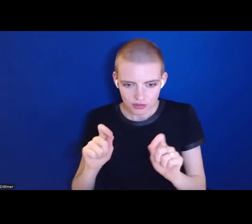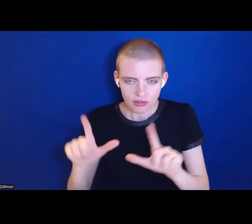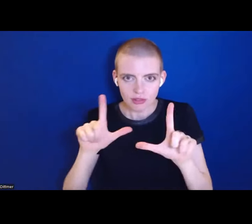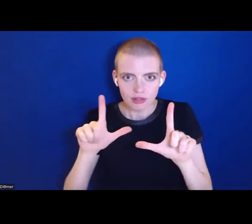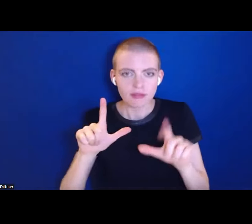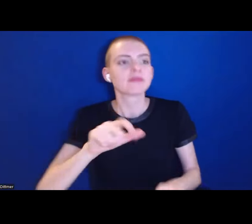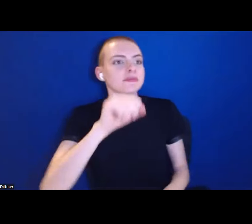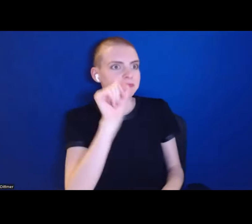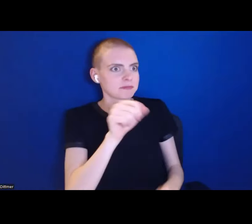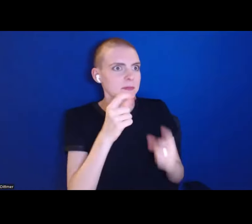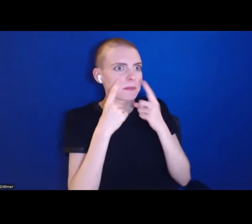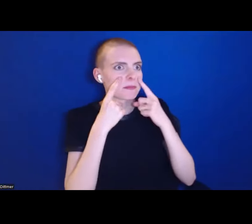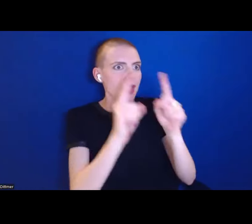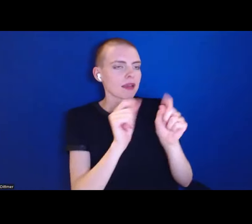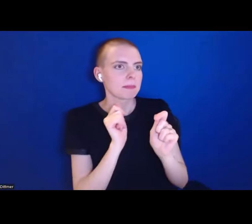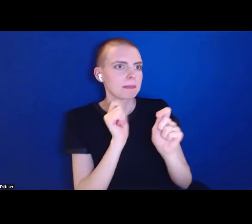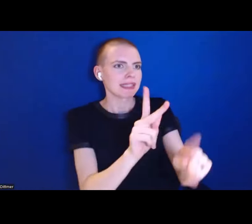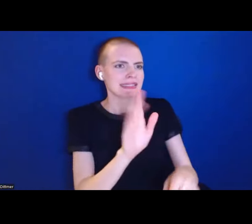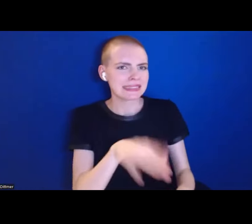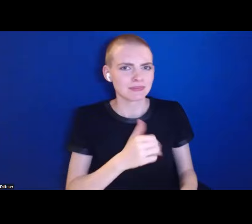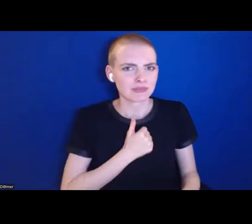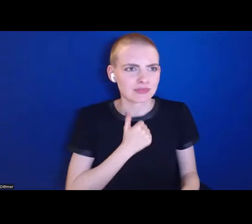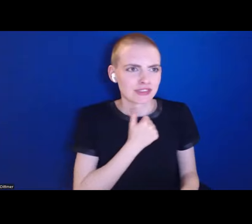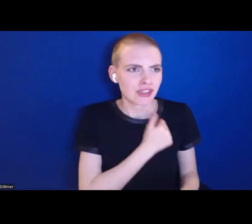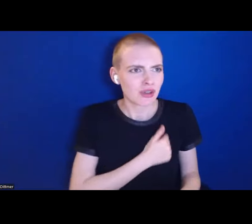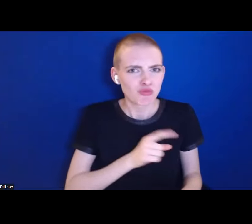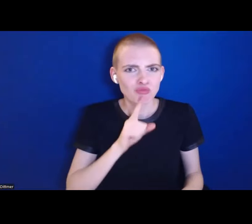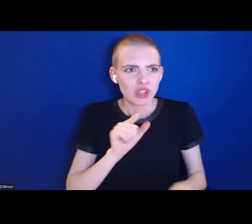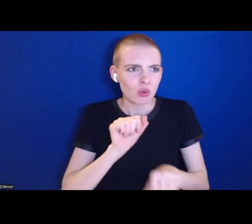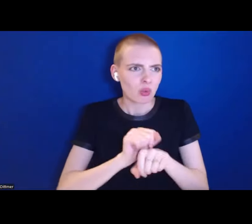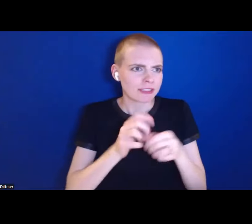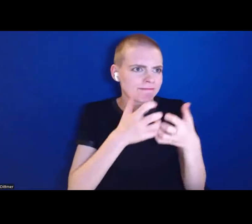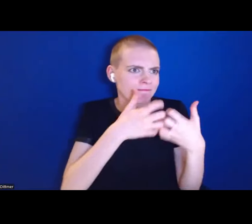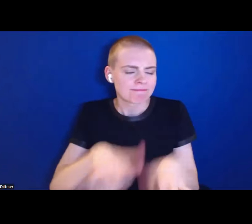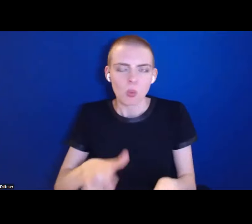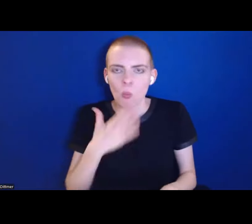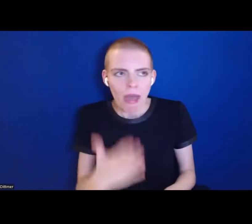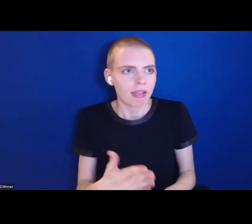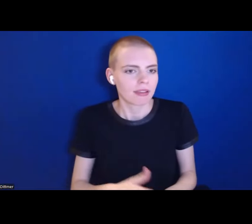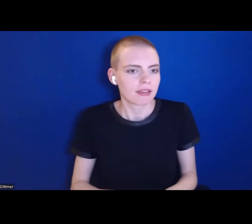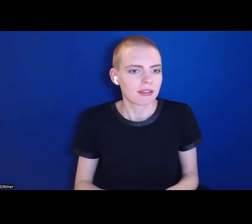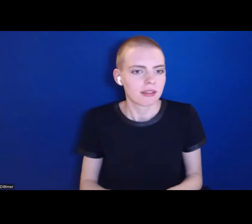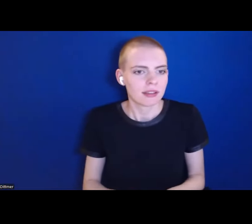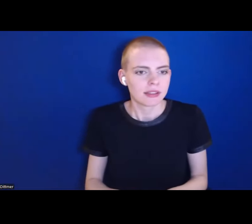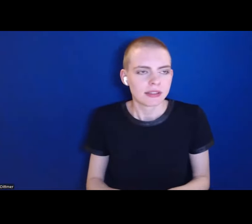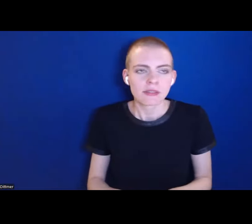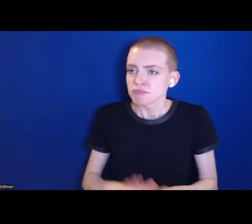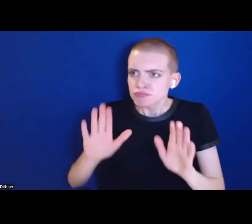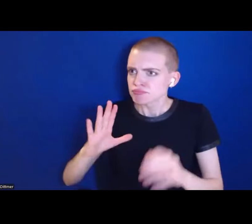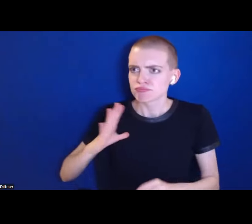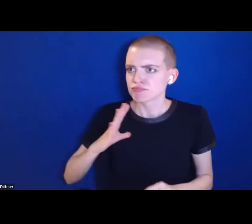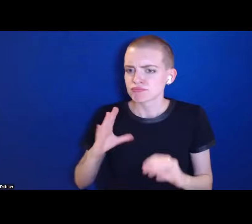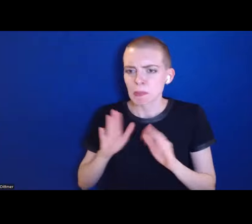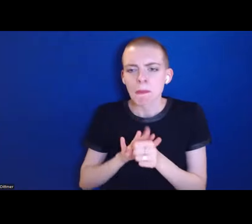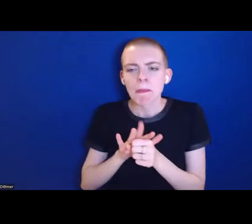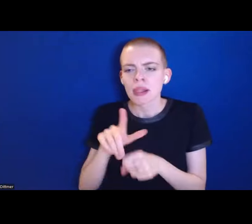Yes, I'm finally back. I'm really sorry. It was working so well. Yeah, no, don't worry. I mean, we got plenty of time, so that's.